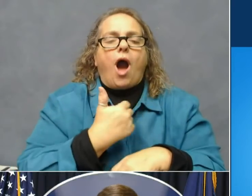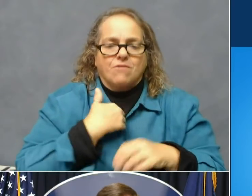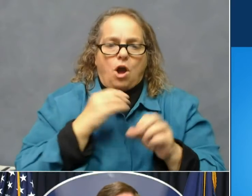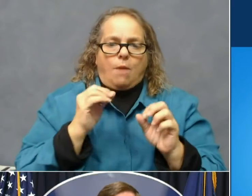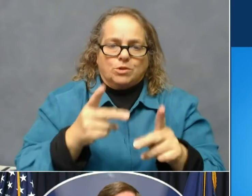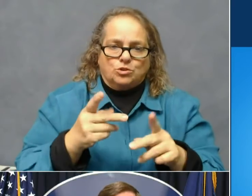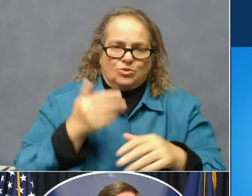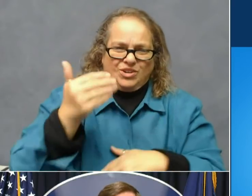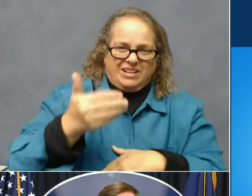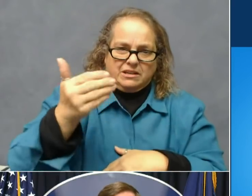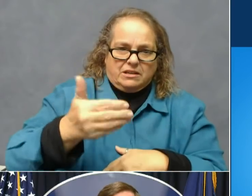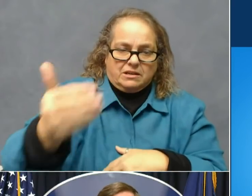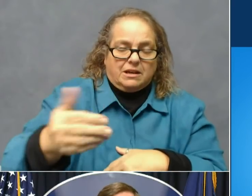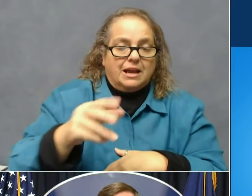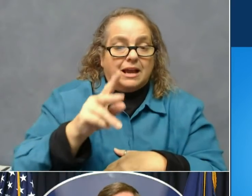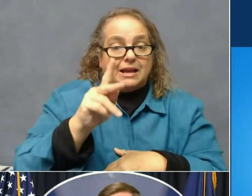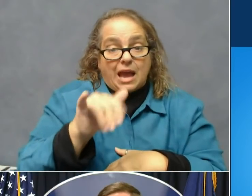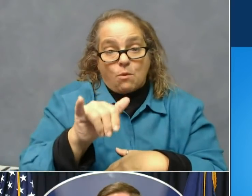at